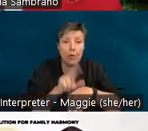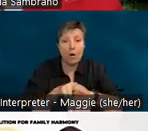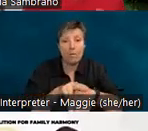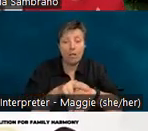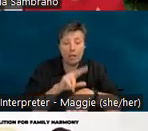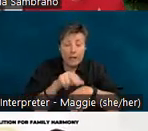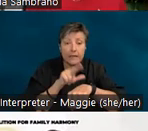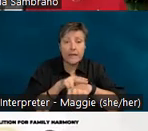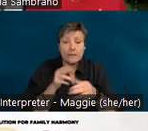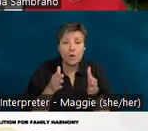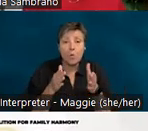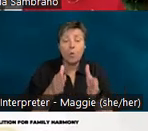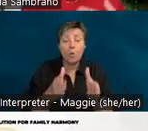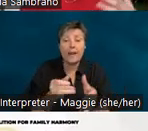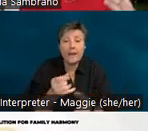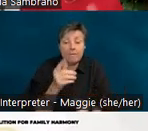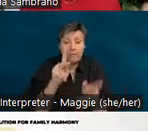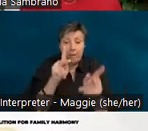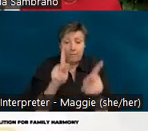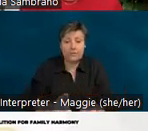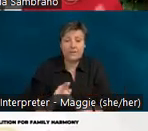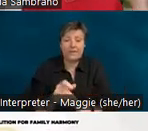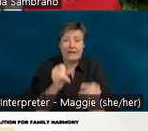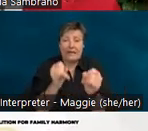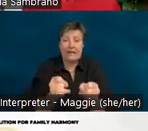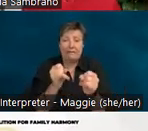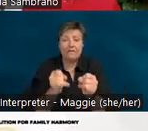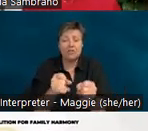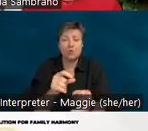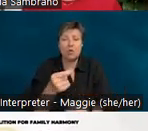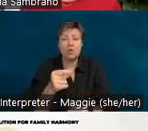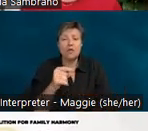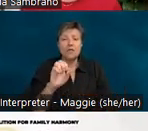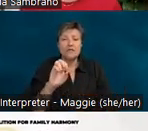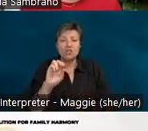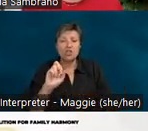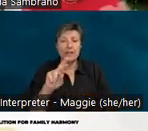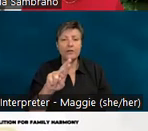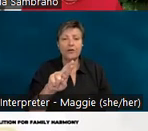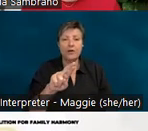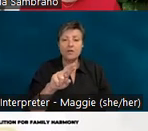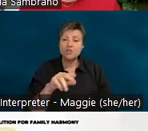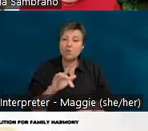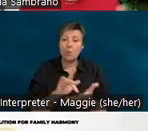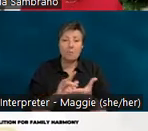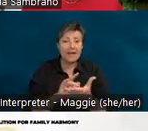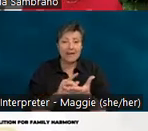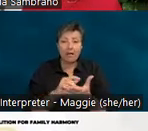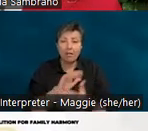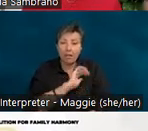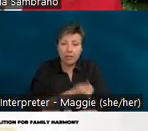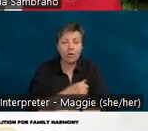gender that trans and gender nonconforming people deviate from. So medical authority has often presented sex as a binary. We understand this, right? This is